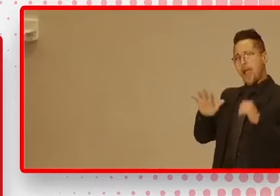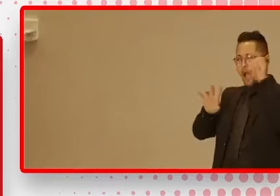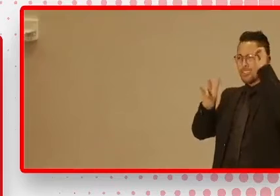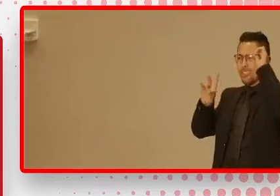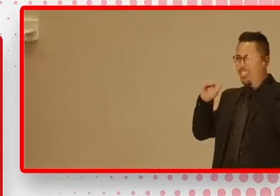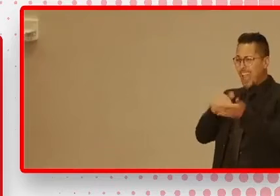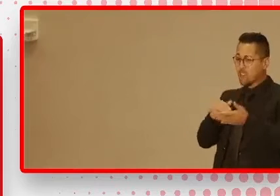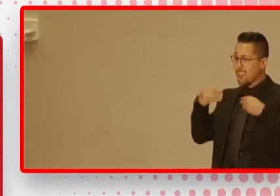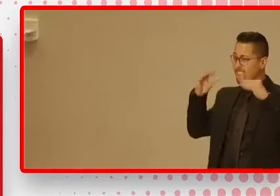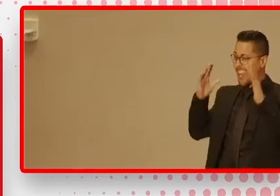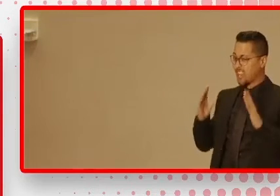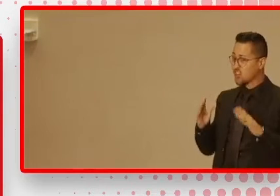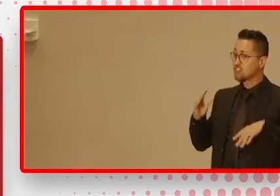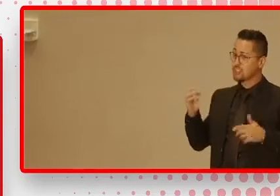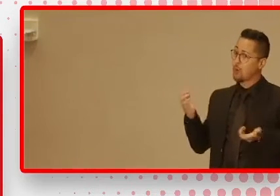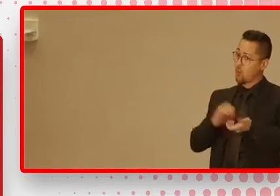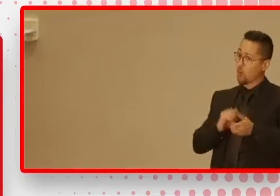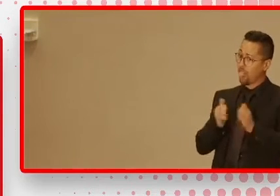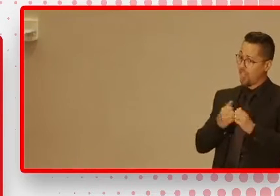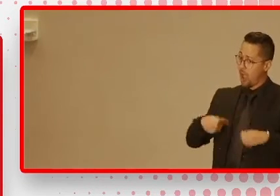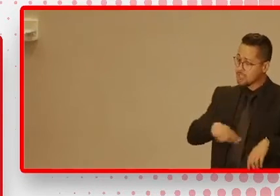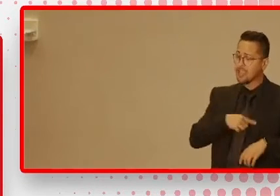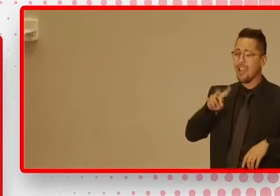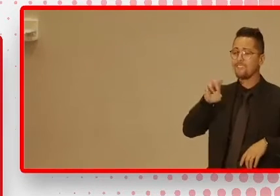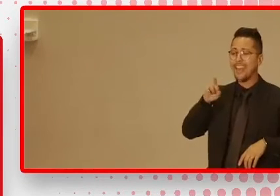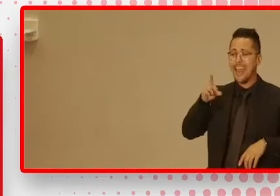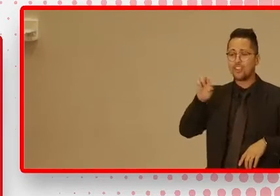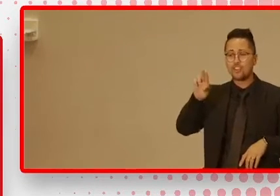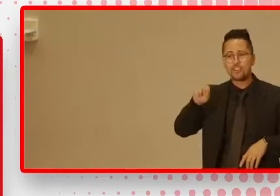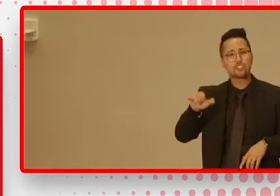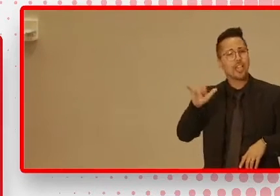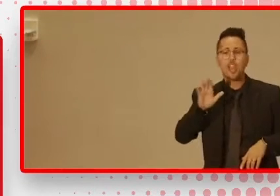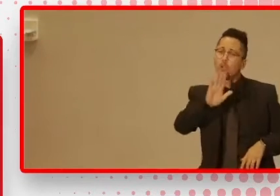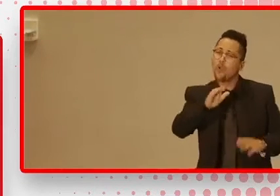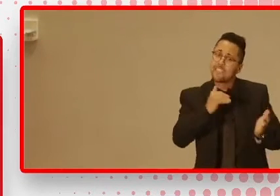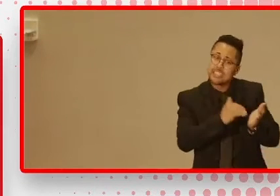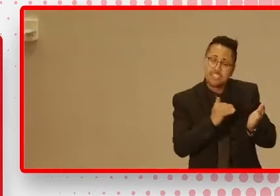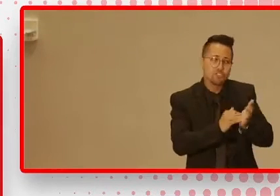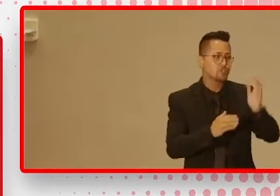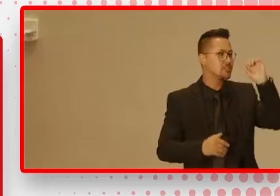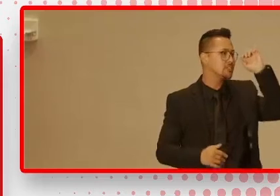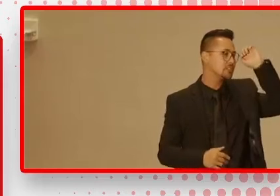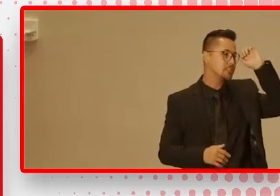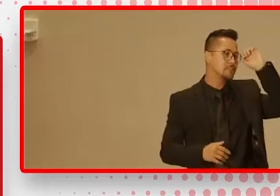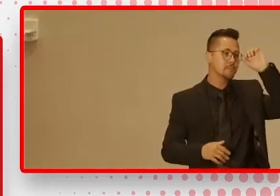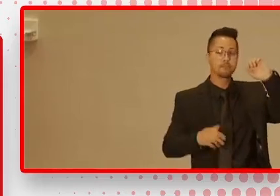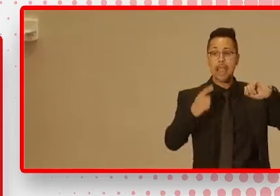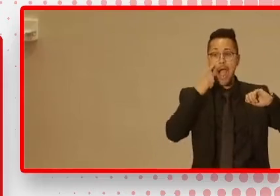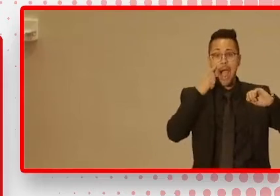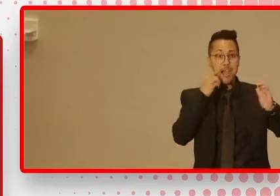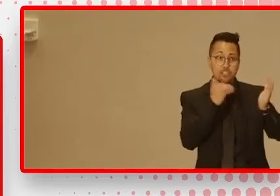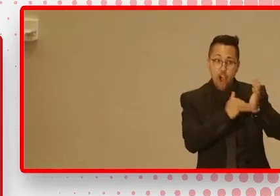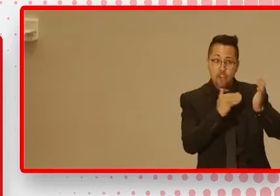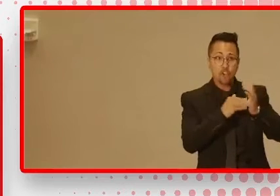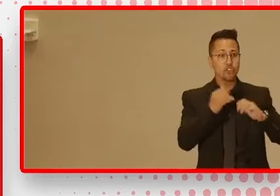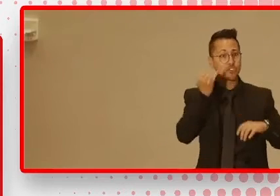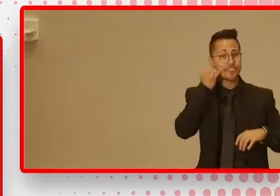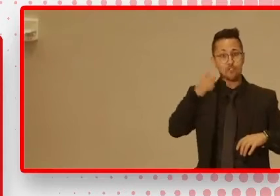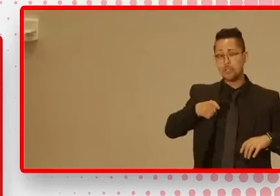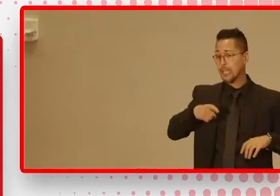vendors that work with us. So vendors would be like your physicians, eye doctor, if you need